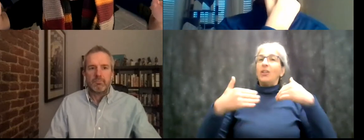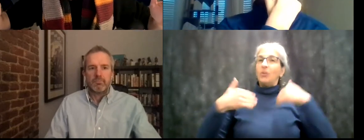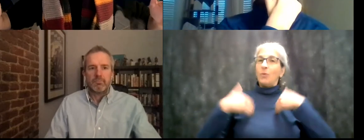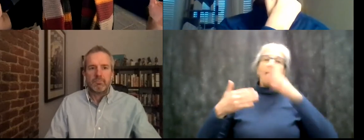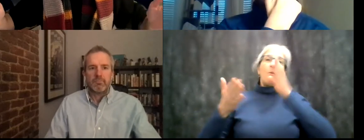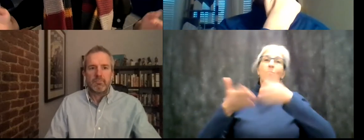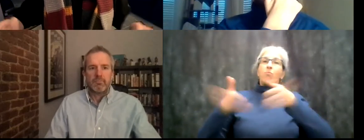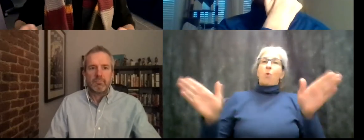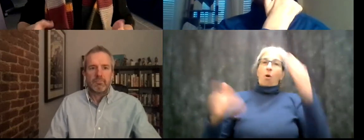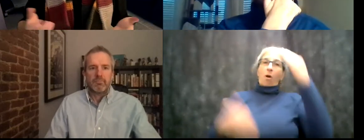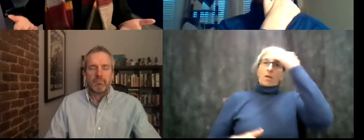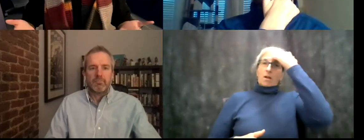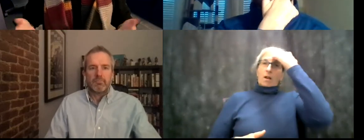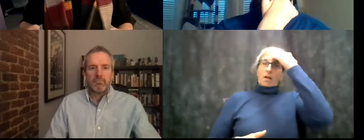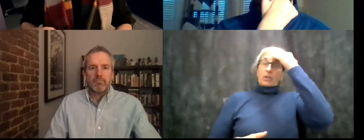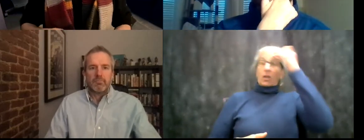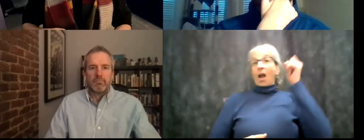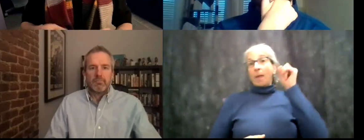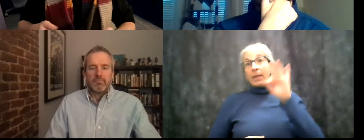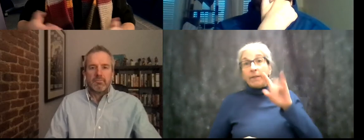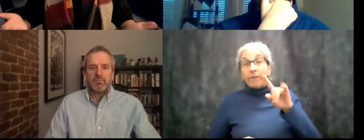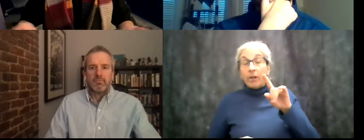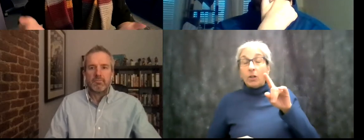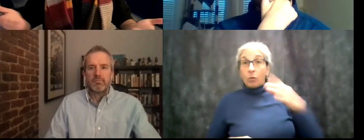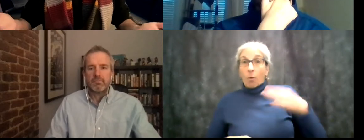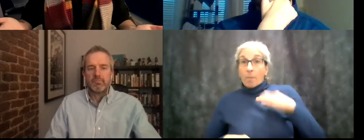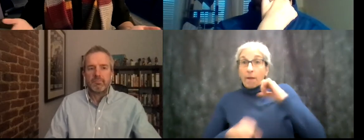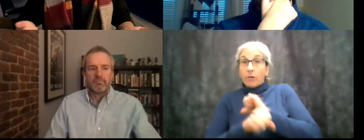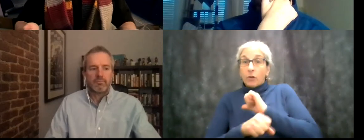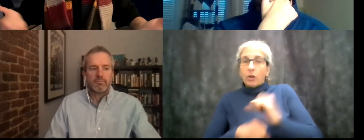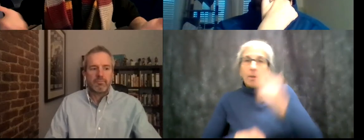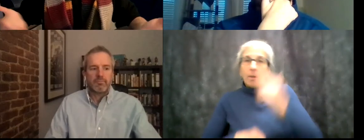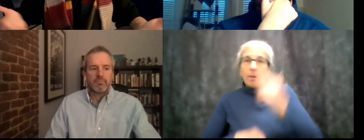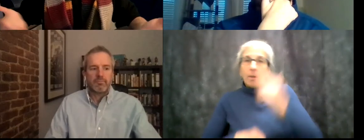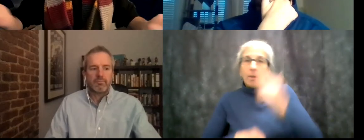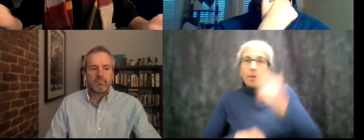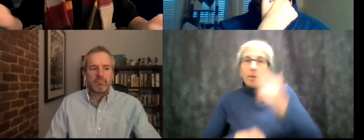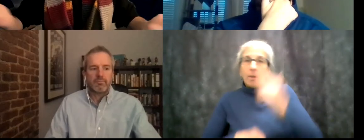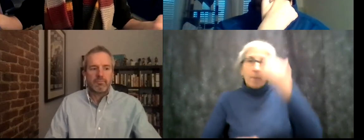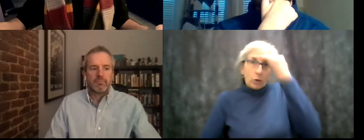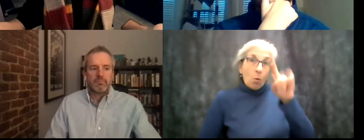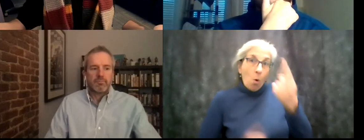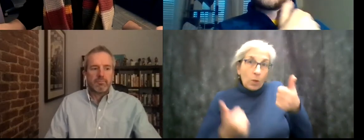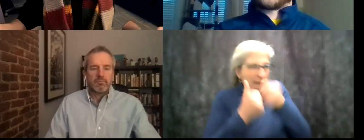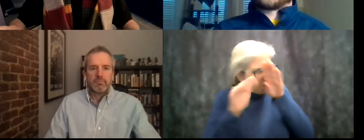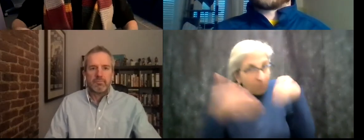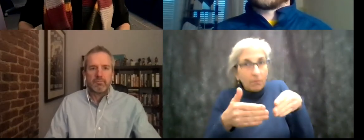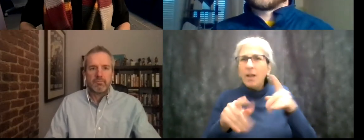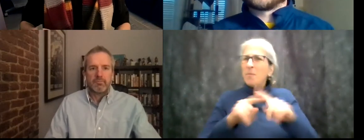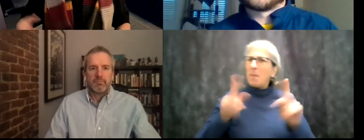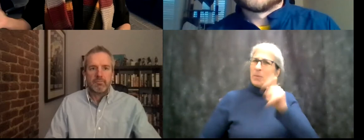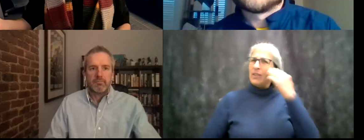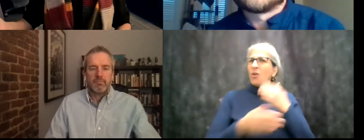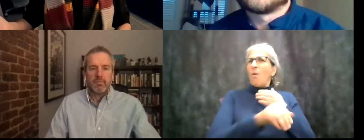know games, that's great. But we want people that also know what other things are out there, because, you know, you're going to